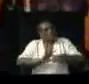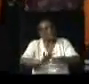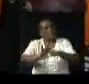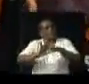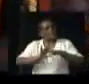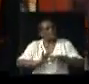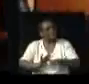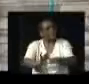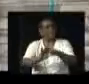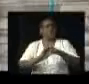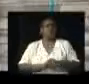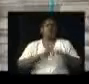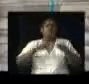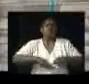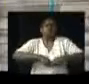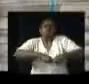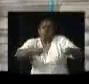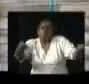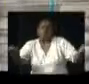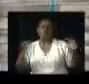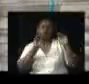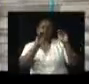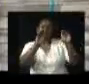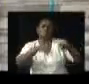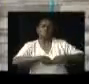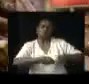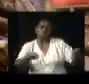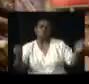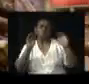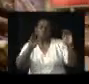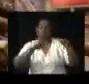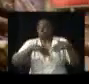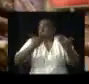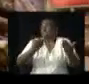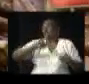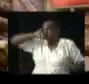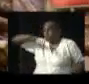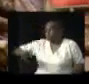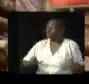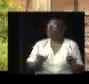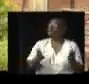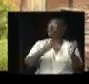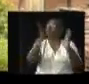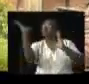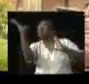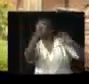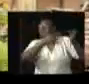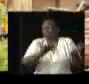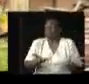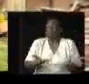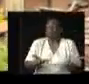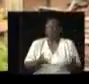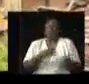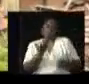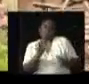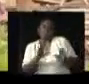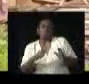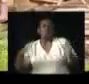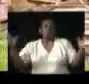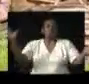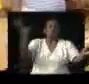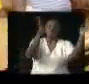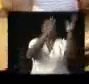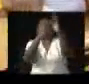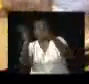information in case such calamities occur. As far as we know, gusts